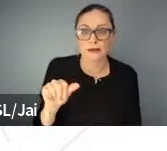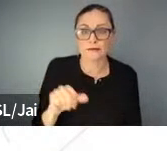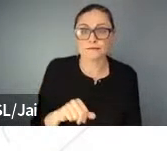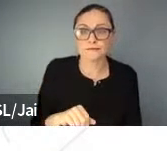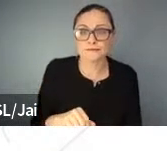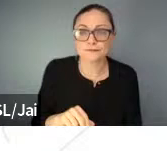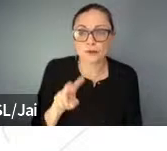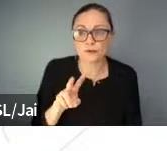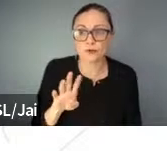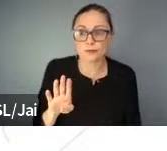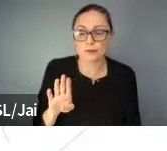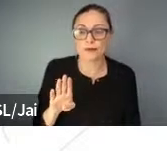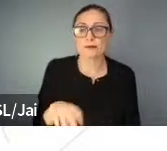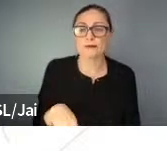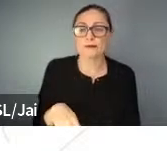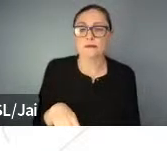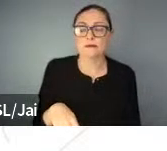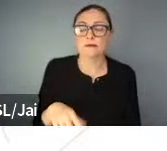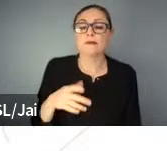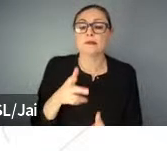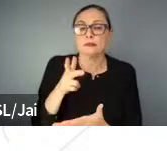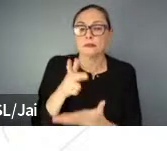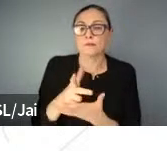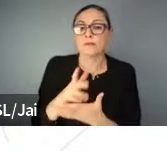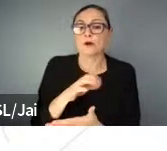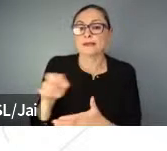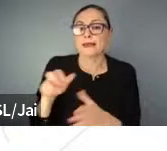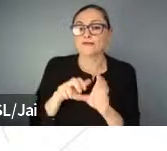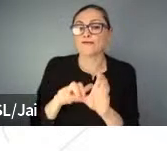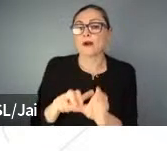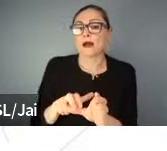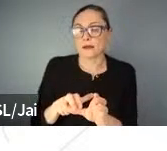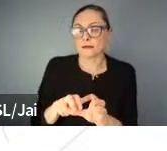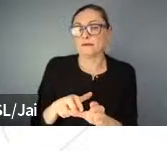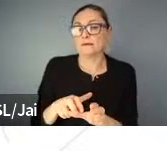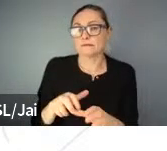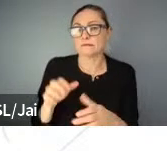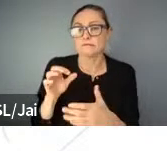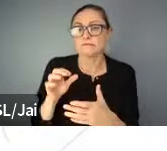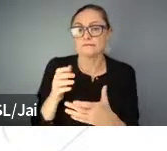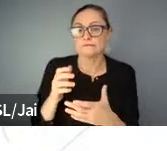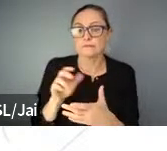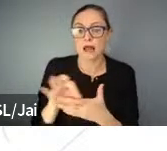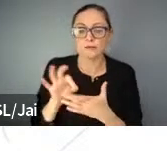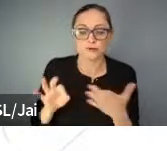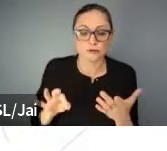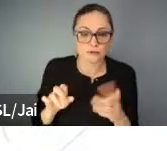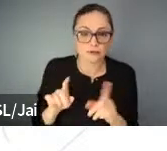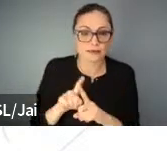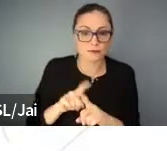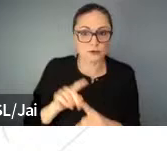the park and ride location options. Next slide, please, as we move northward.